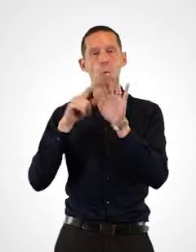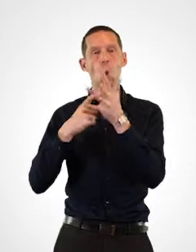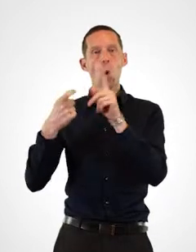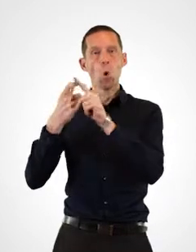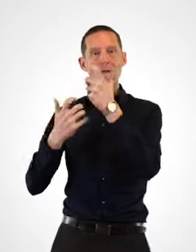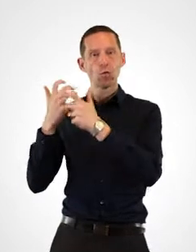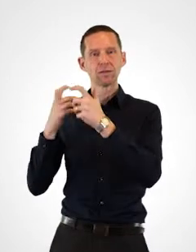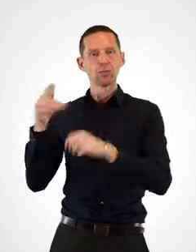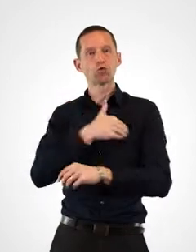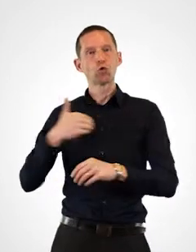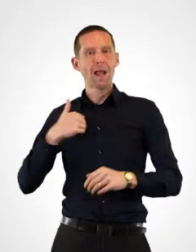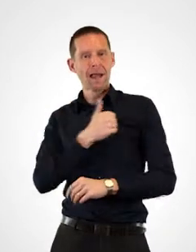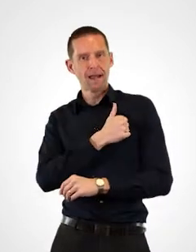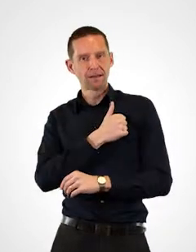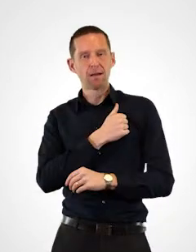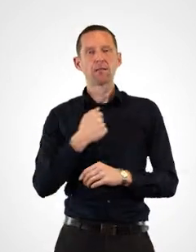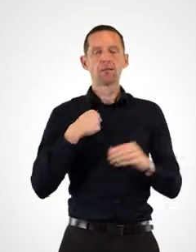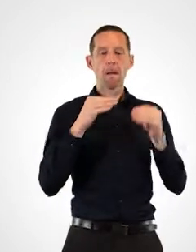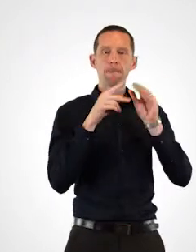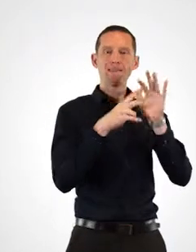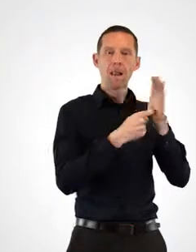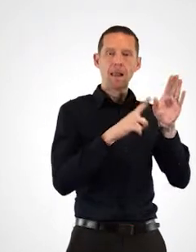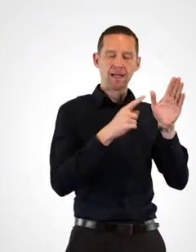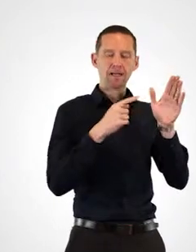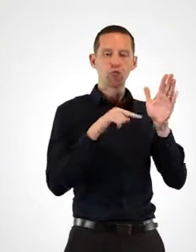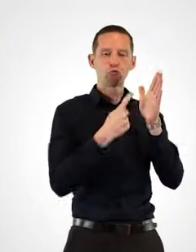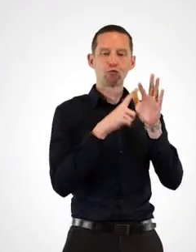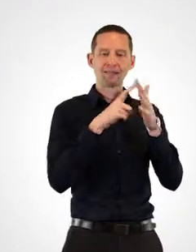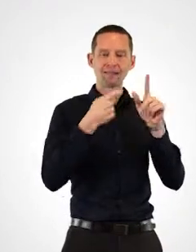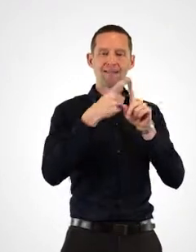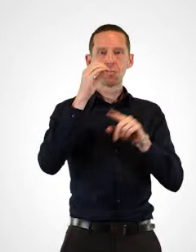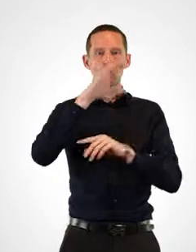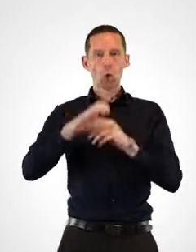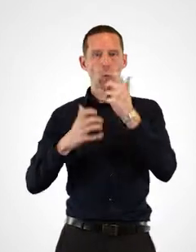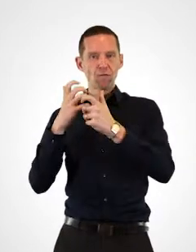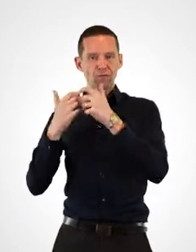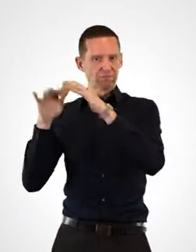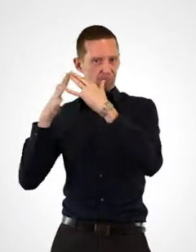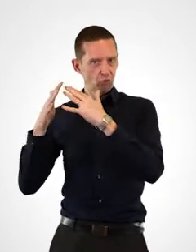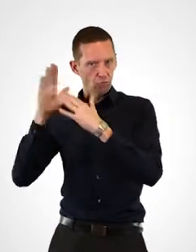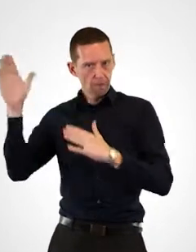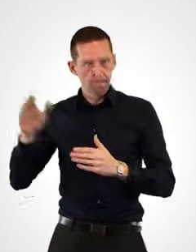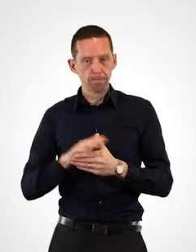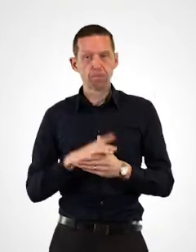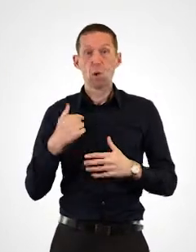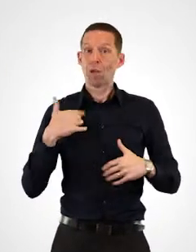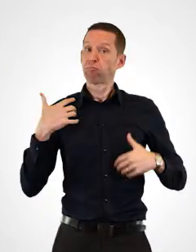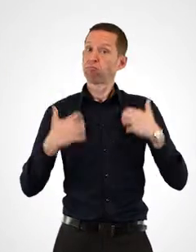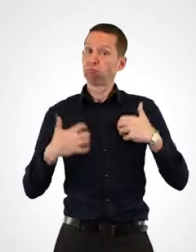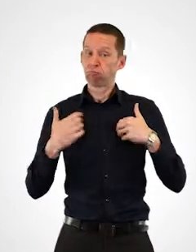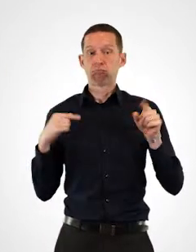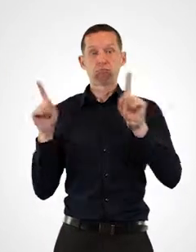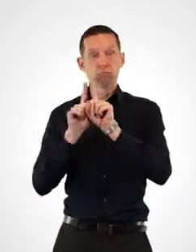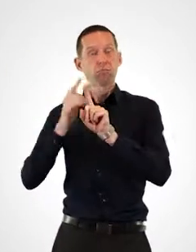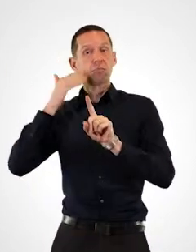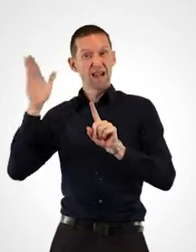I'm Beverly from DePaul University in Chicago in the United States. And we're really pleased to be able to do this lecture series together as we present